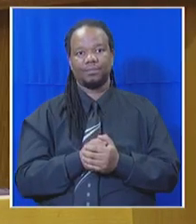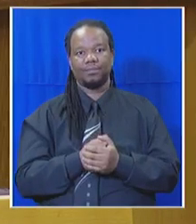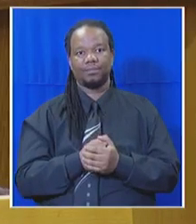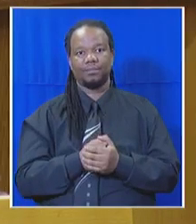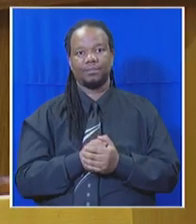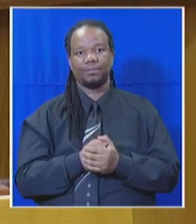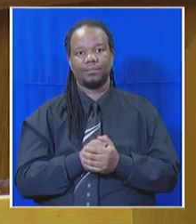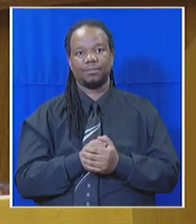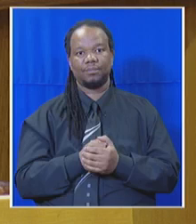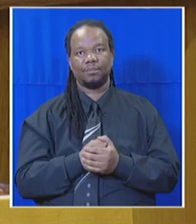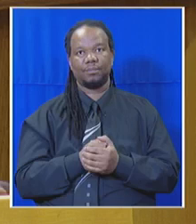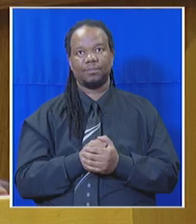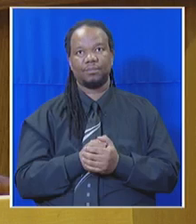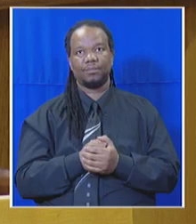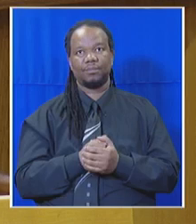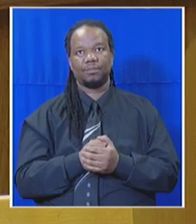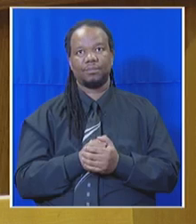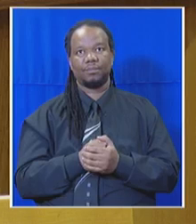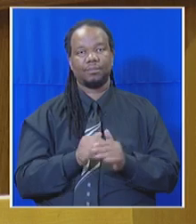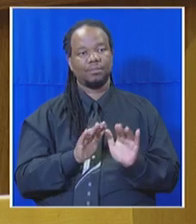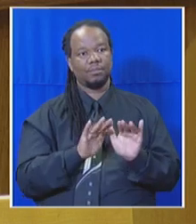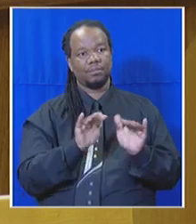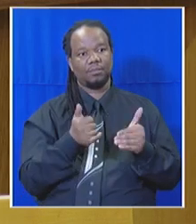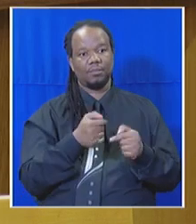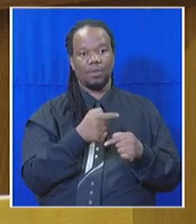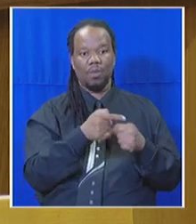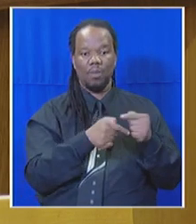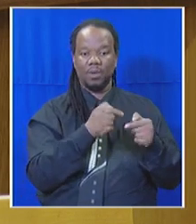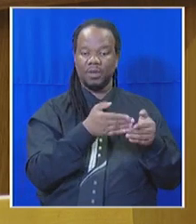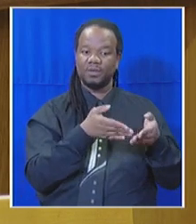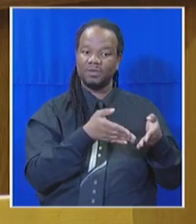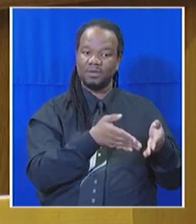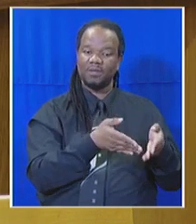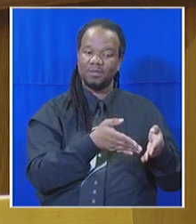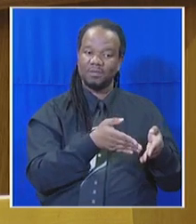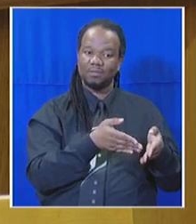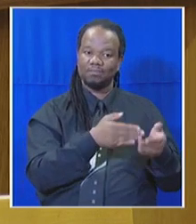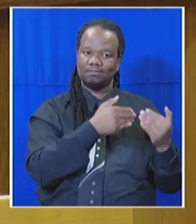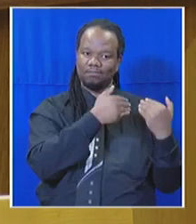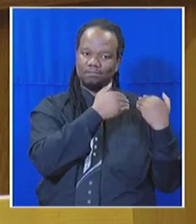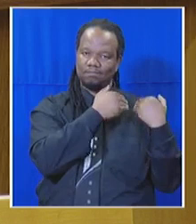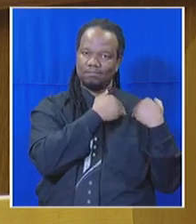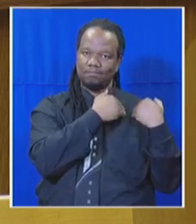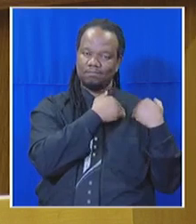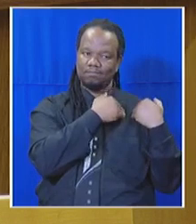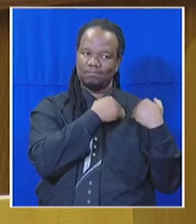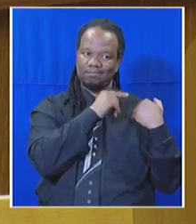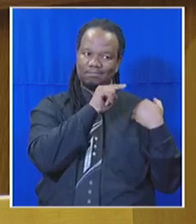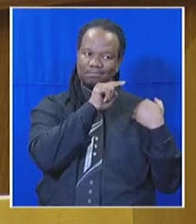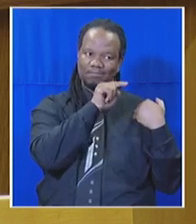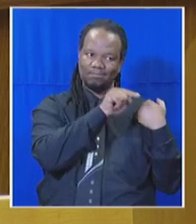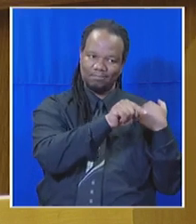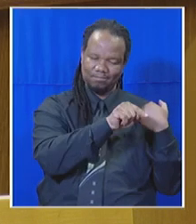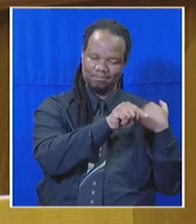The B2R on correctional services, dealing specifically with correctional services and tabled